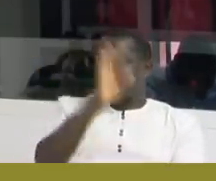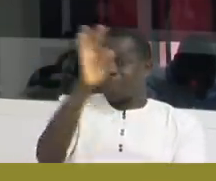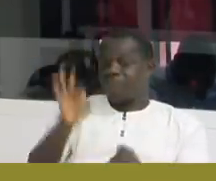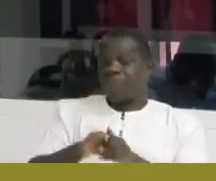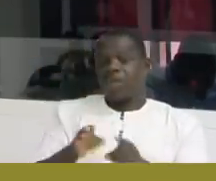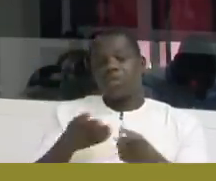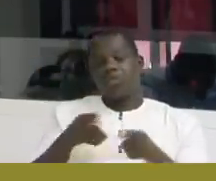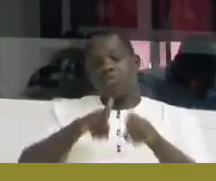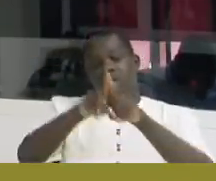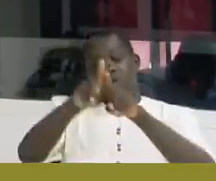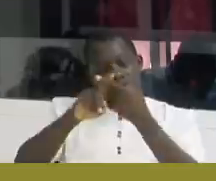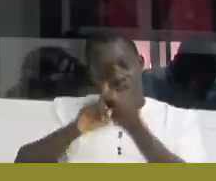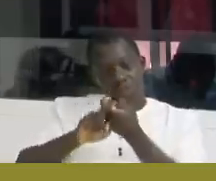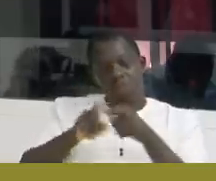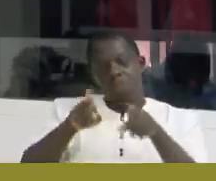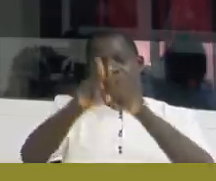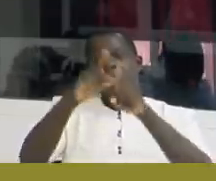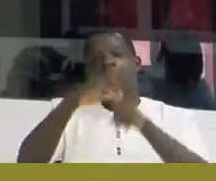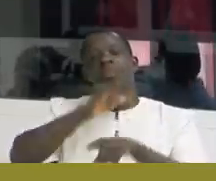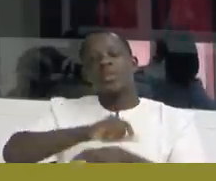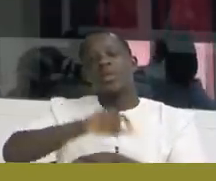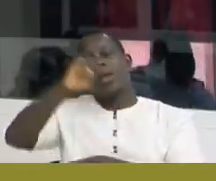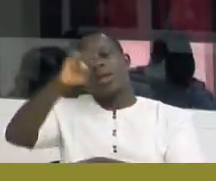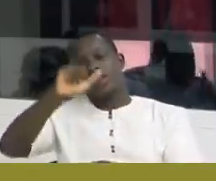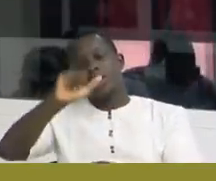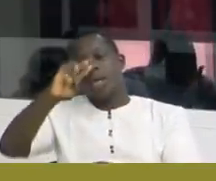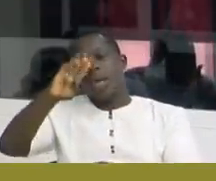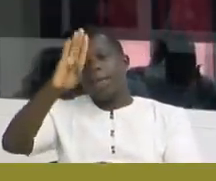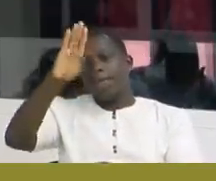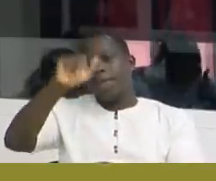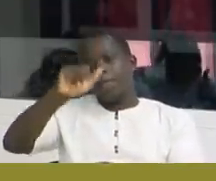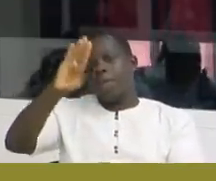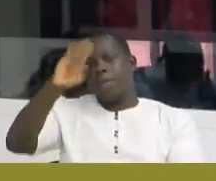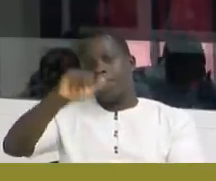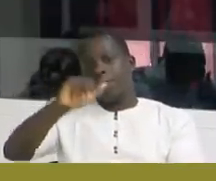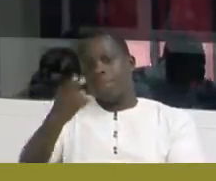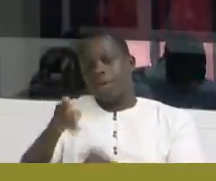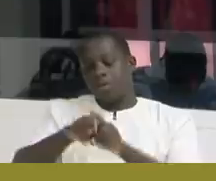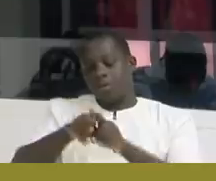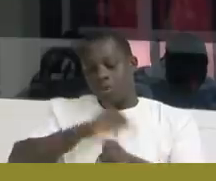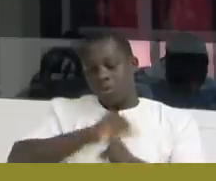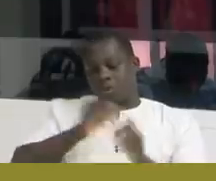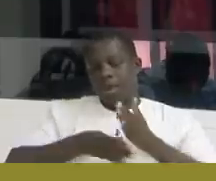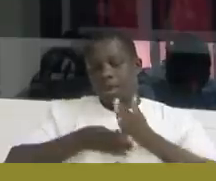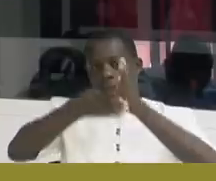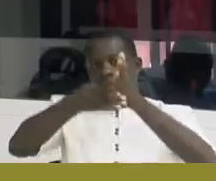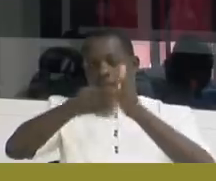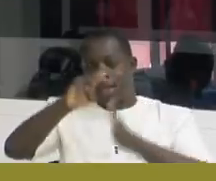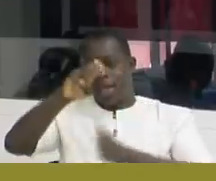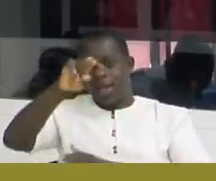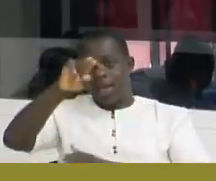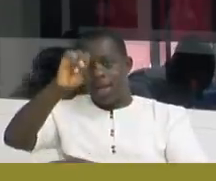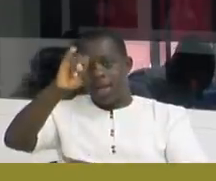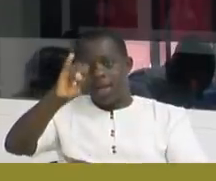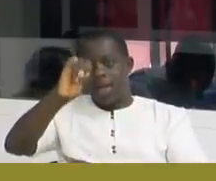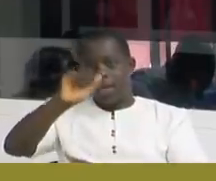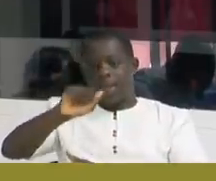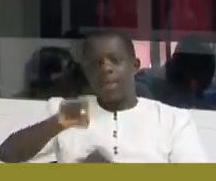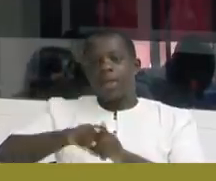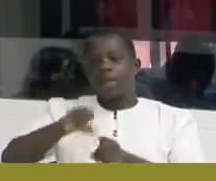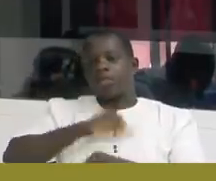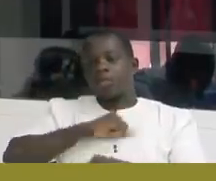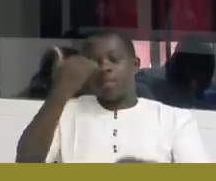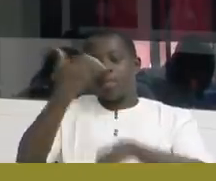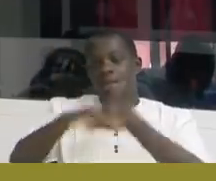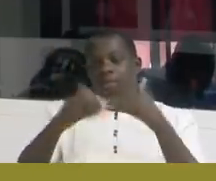Sambaba. True. Yes, sir. Yes, sir. And he was the head of the NIA, wasn't he? Absolutely, he was. And he also deprived you